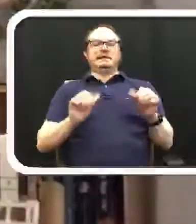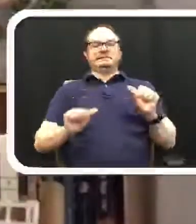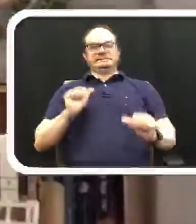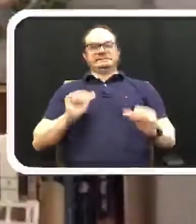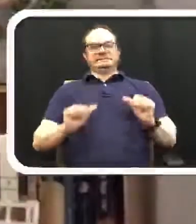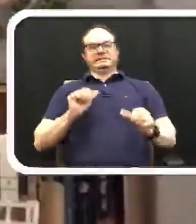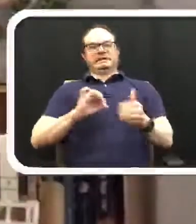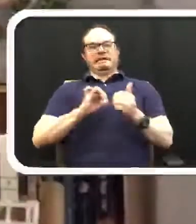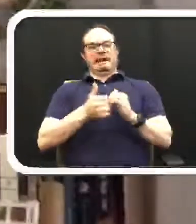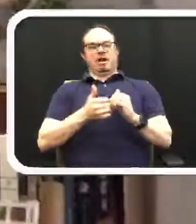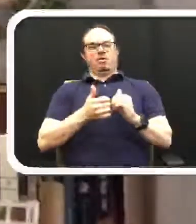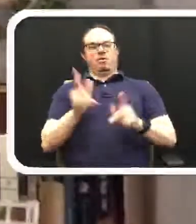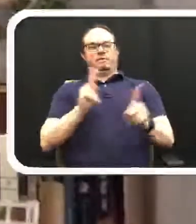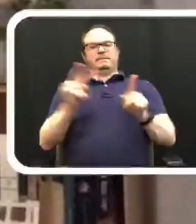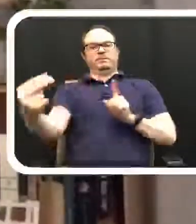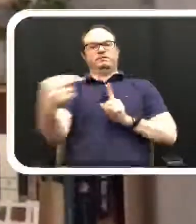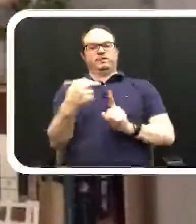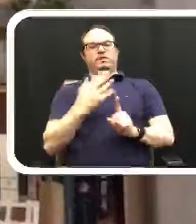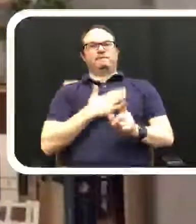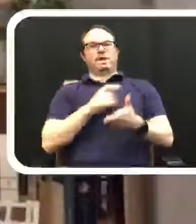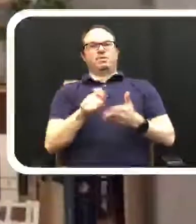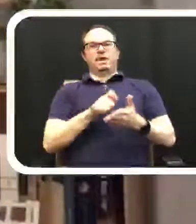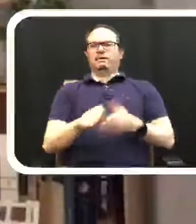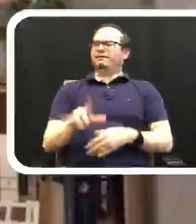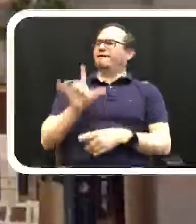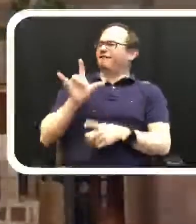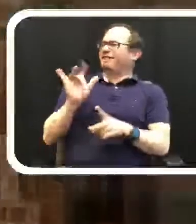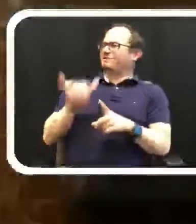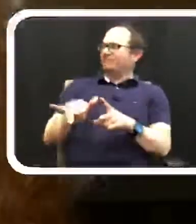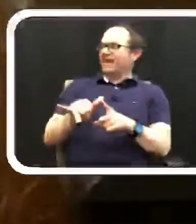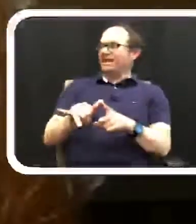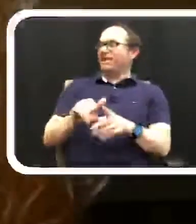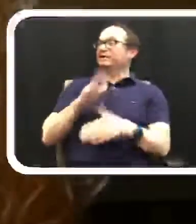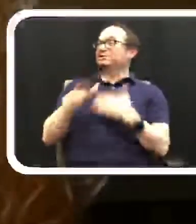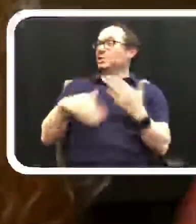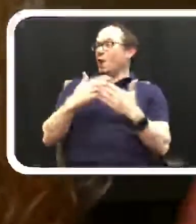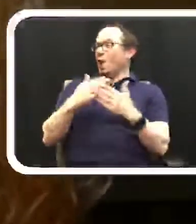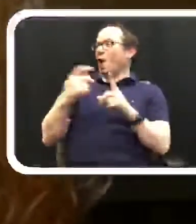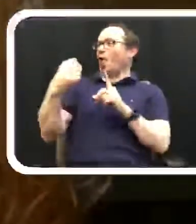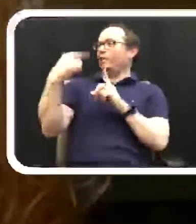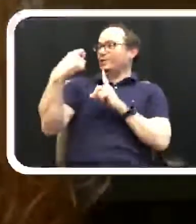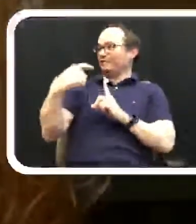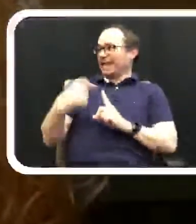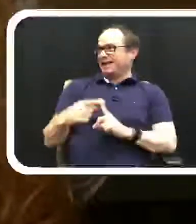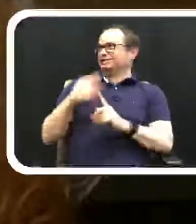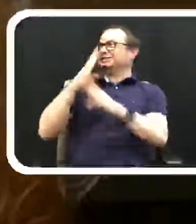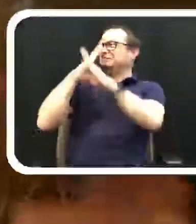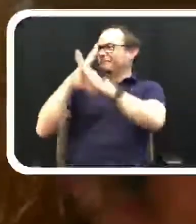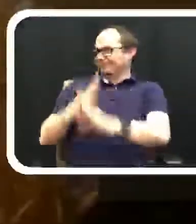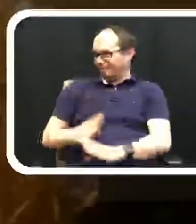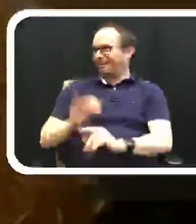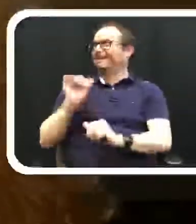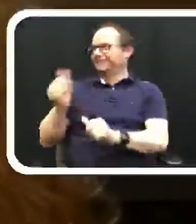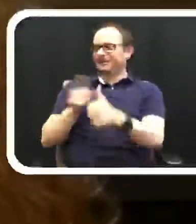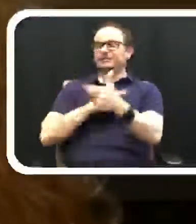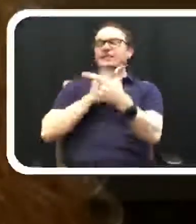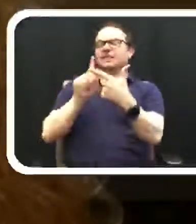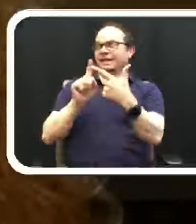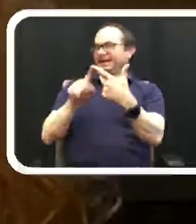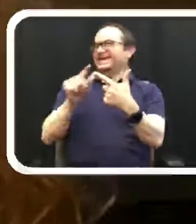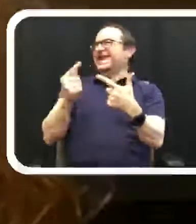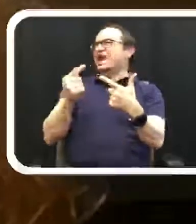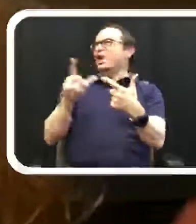coming across in their writing. I love it. So we got to turn off all of our notifications and not get distracted. We've got to